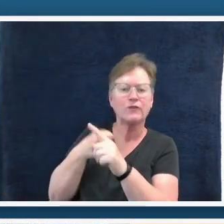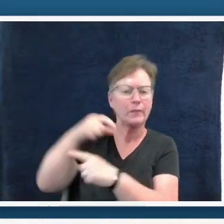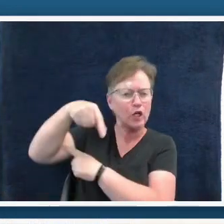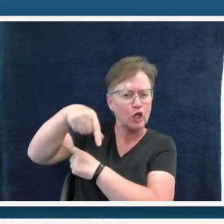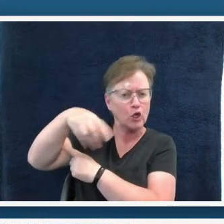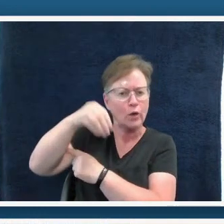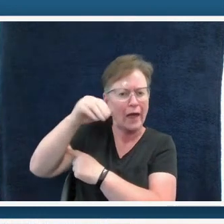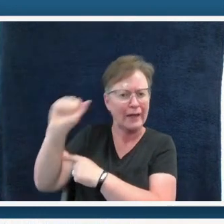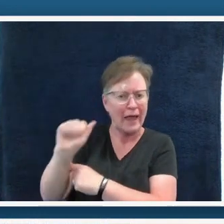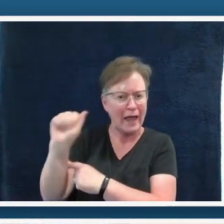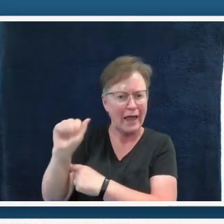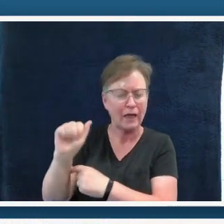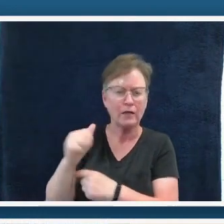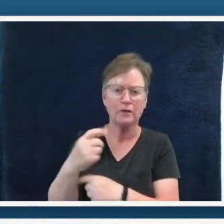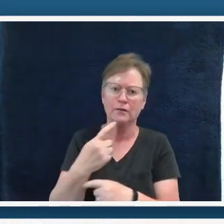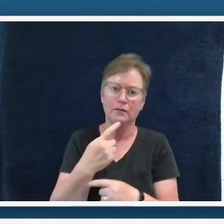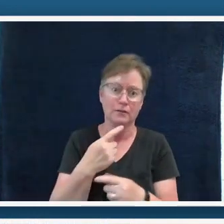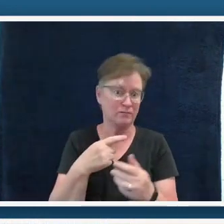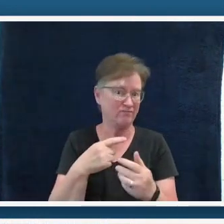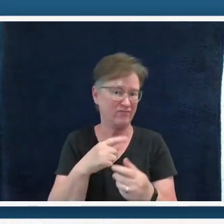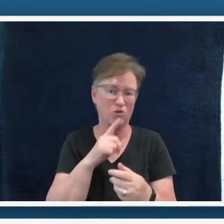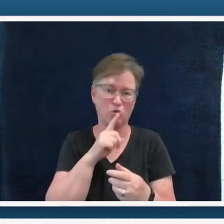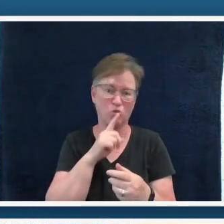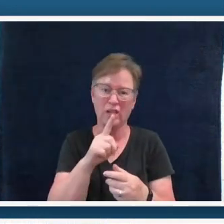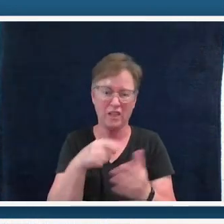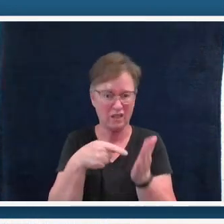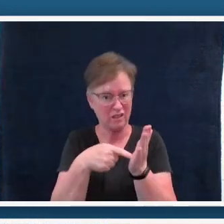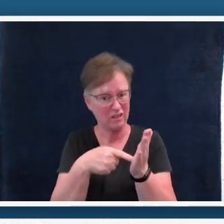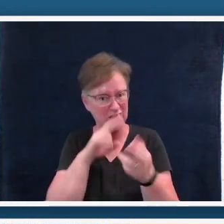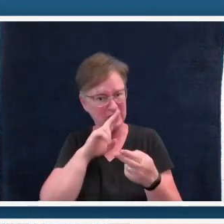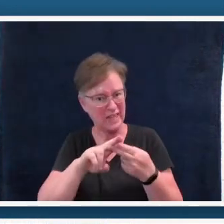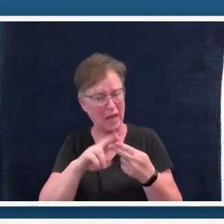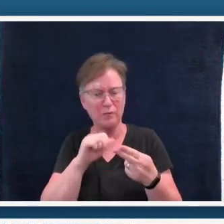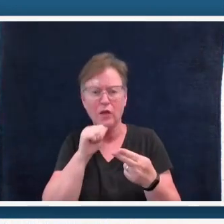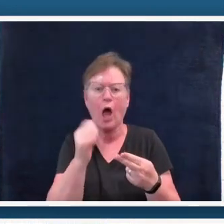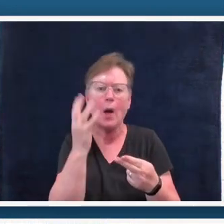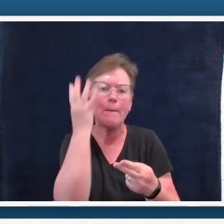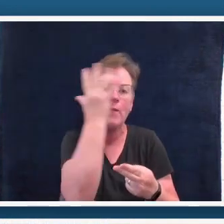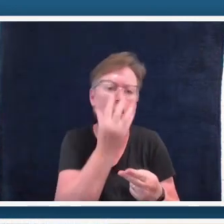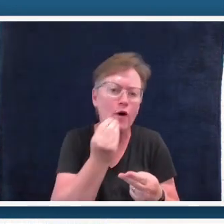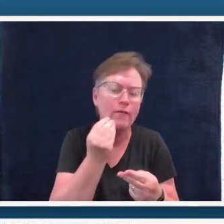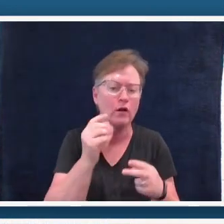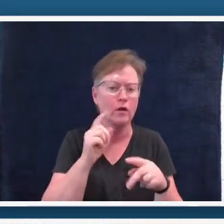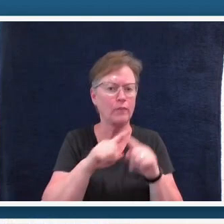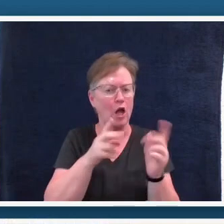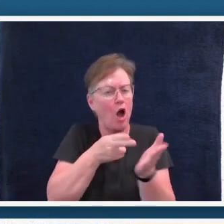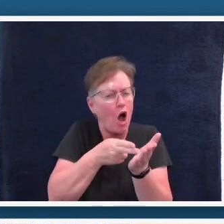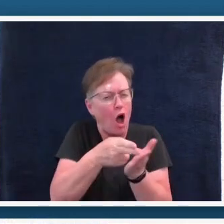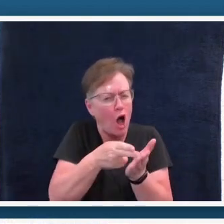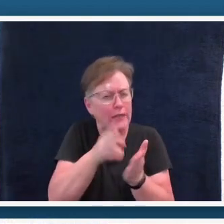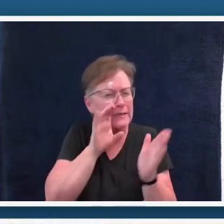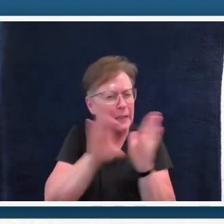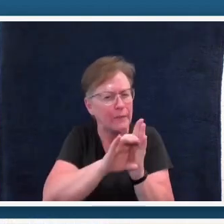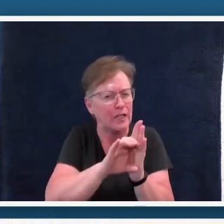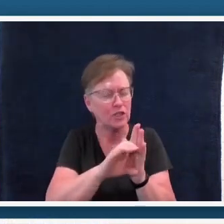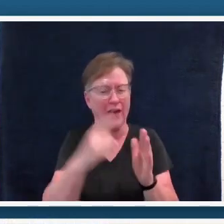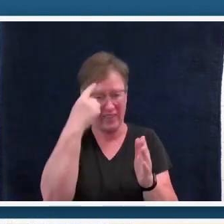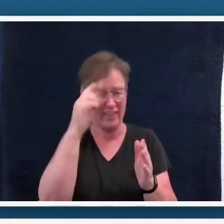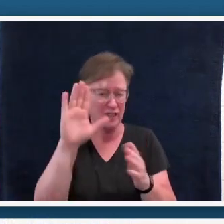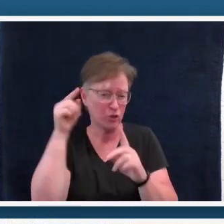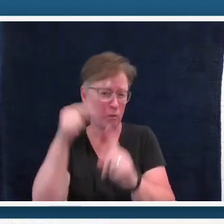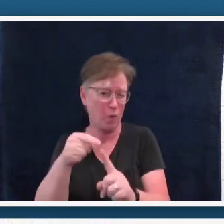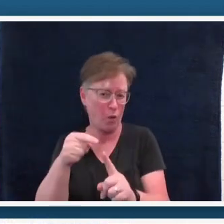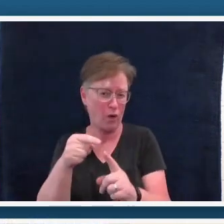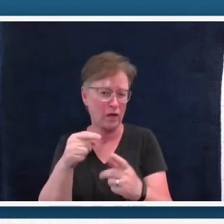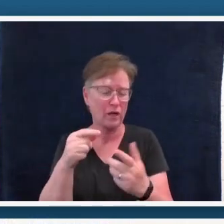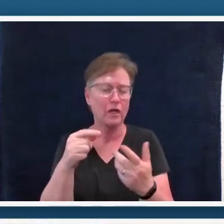of beauty, but really does think it seems to be an honest images of the soldiers on the ground. And I think that's a little bit of what you're trying to get at, Maureen, too, is that like